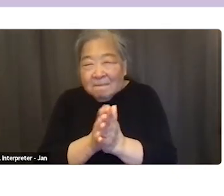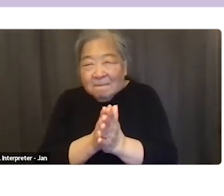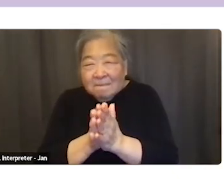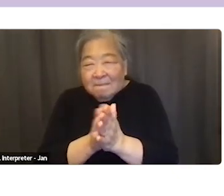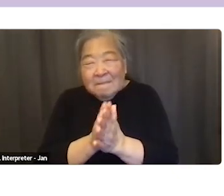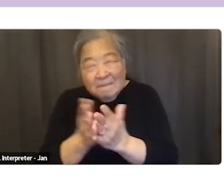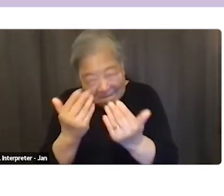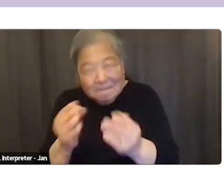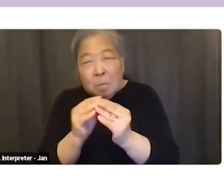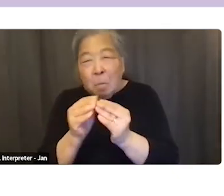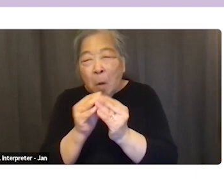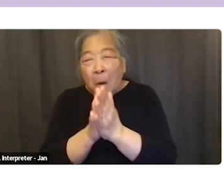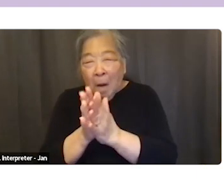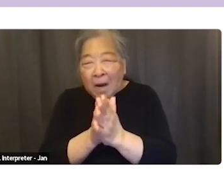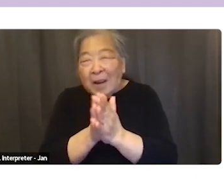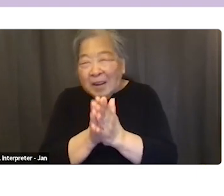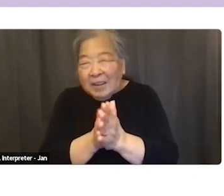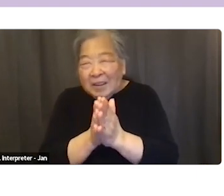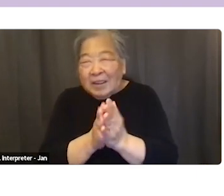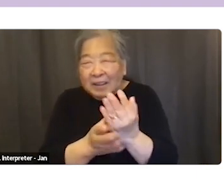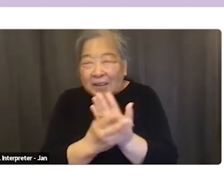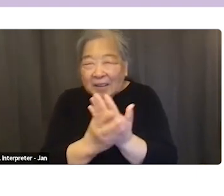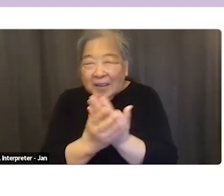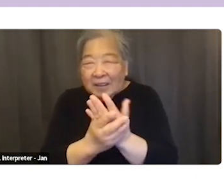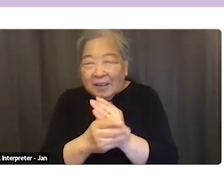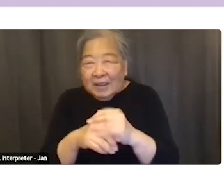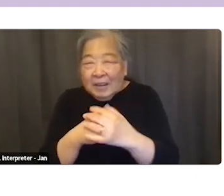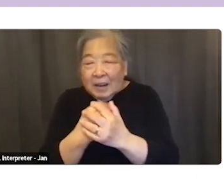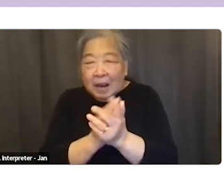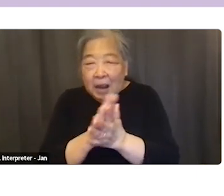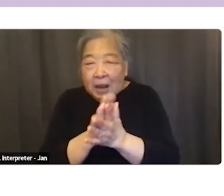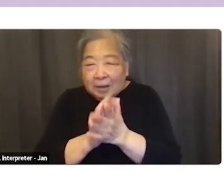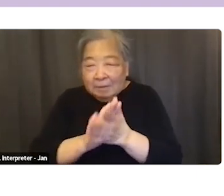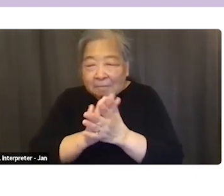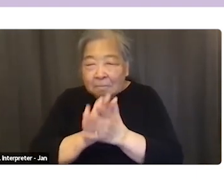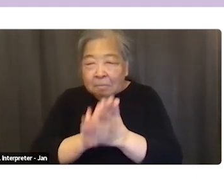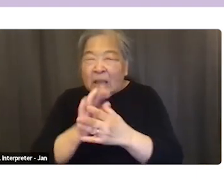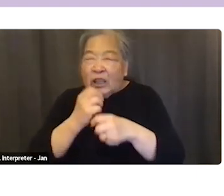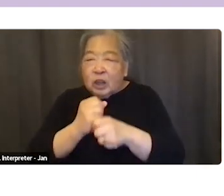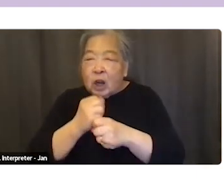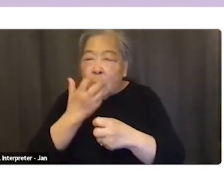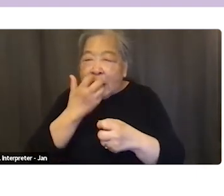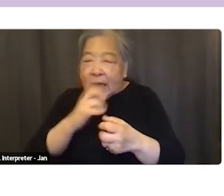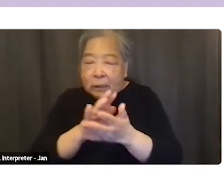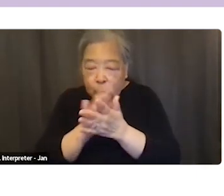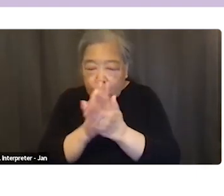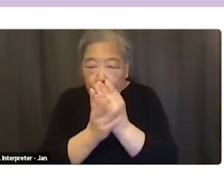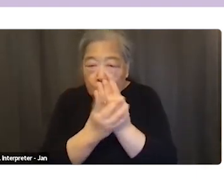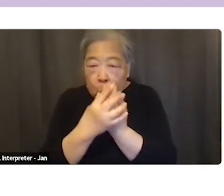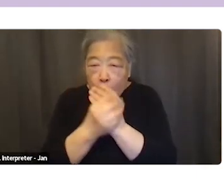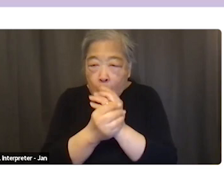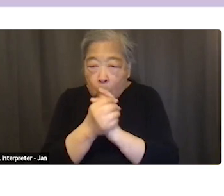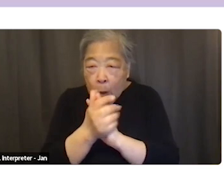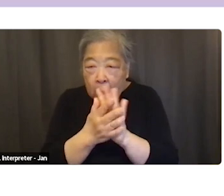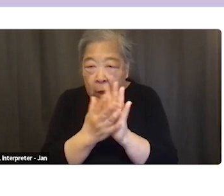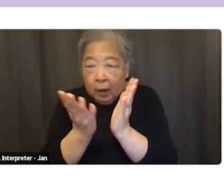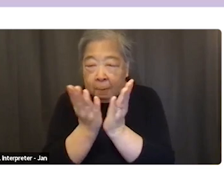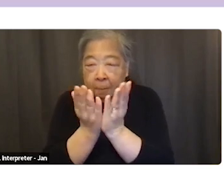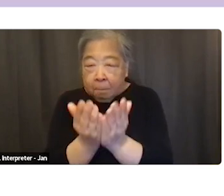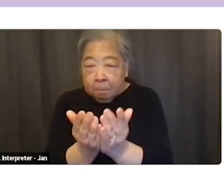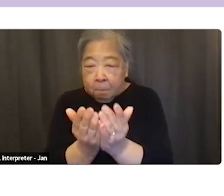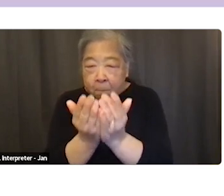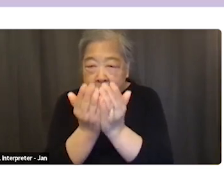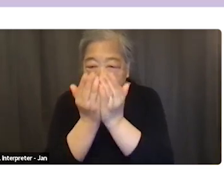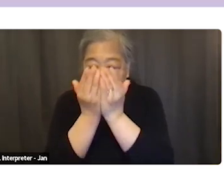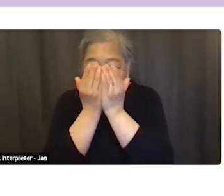and rub them a little bit more. Generate that heat, and then join the pinkies together and just put that right over